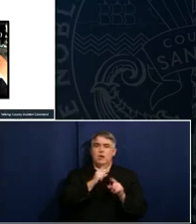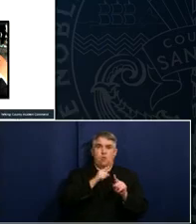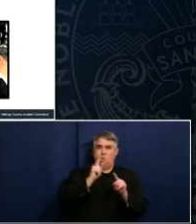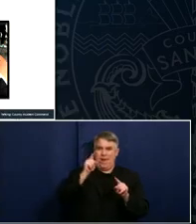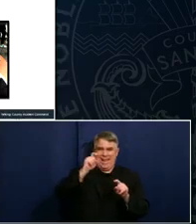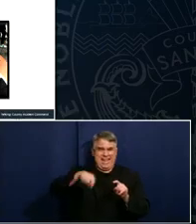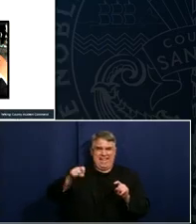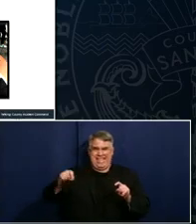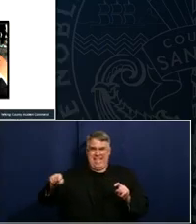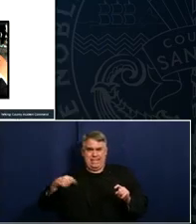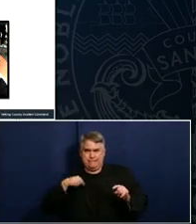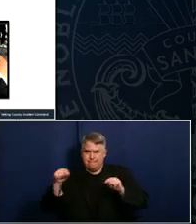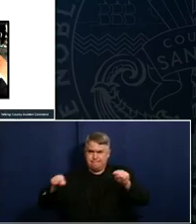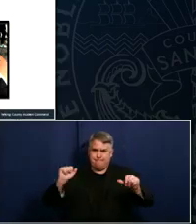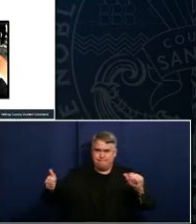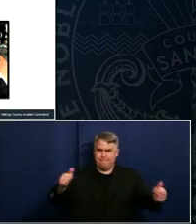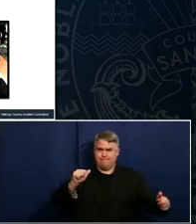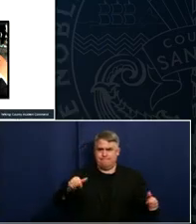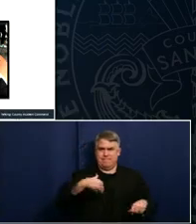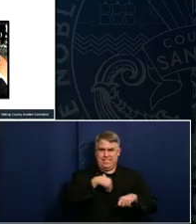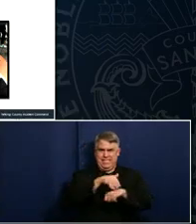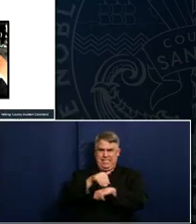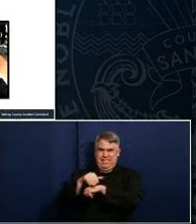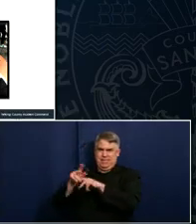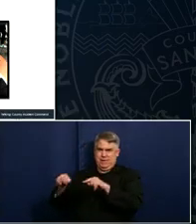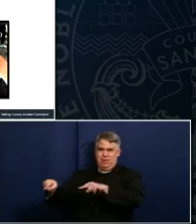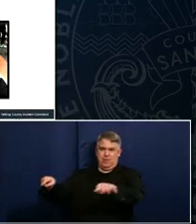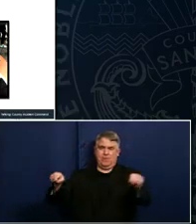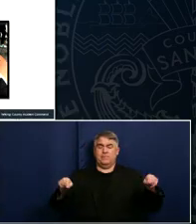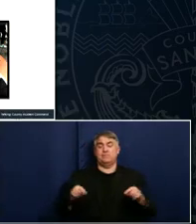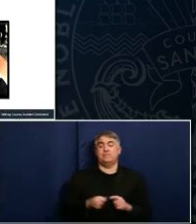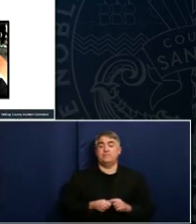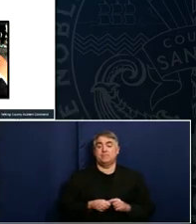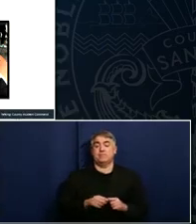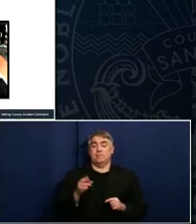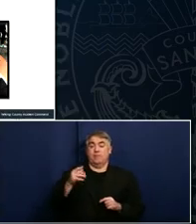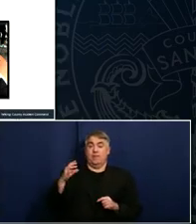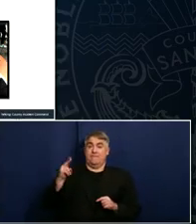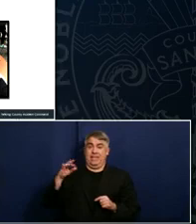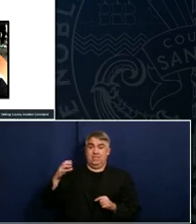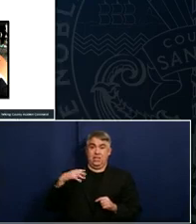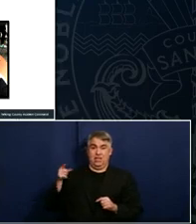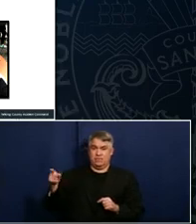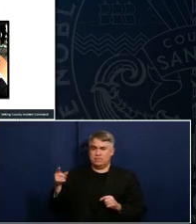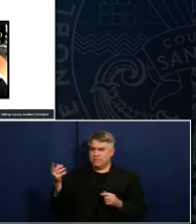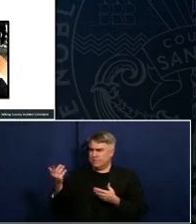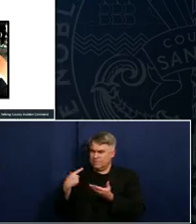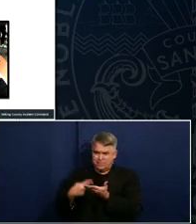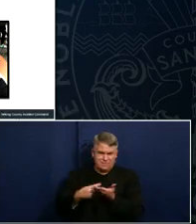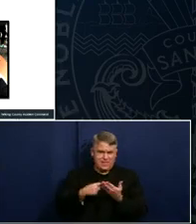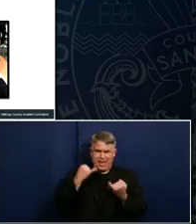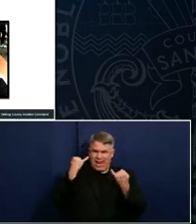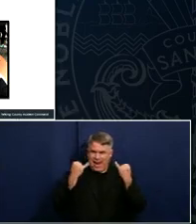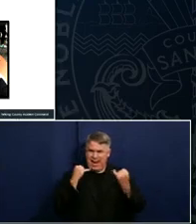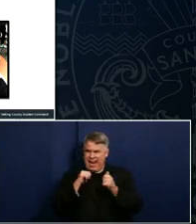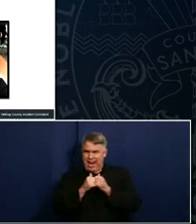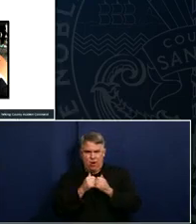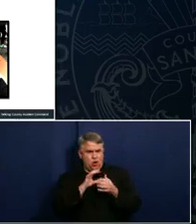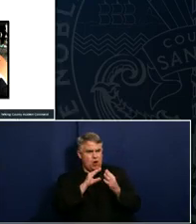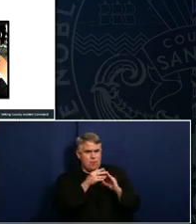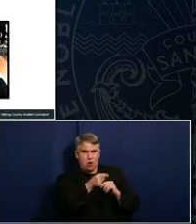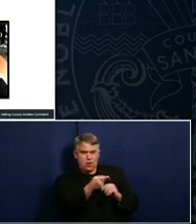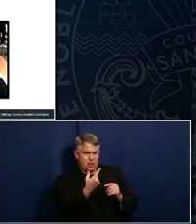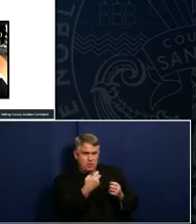community engagement. And as the Vice Chair talked about, how do we engage with the community, deal with vaccine hesitancy, deal with